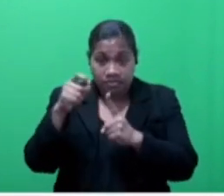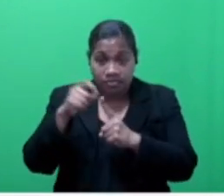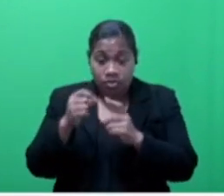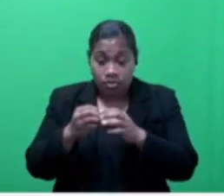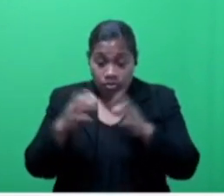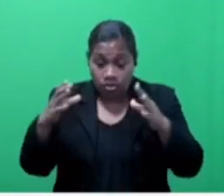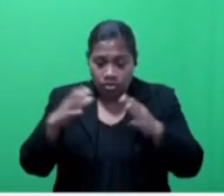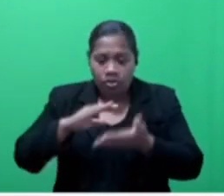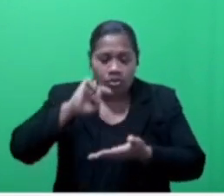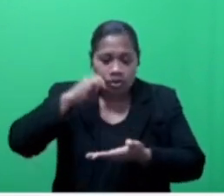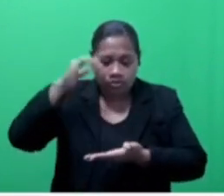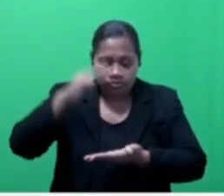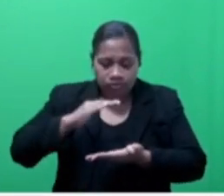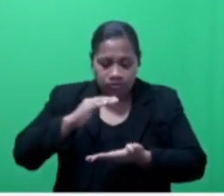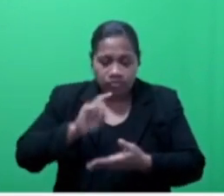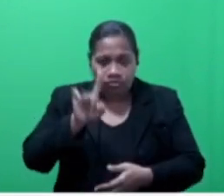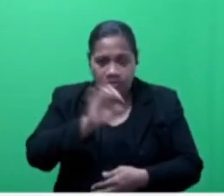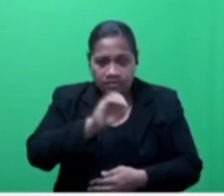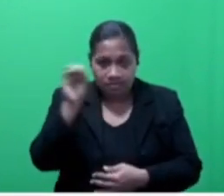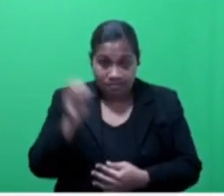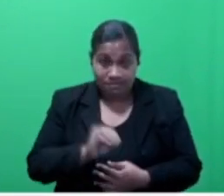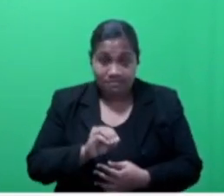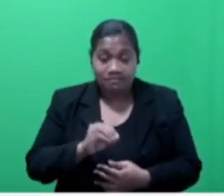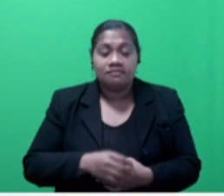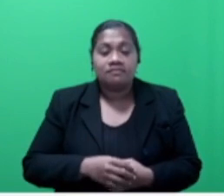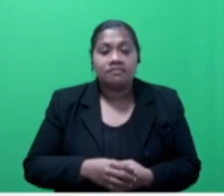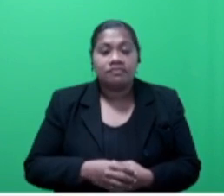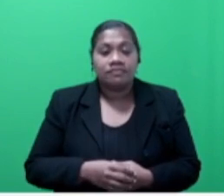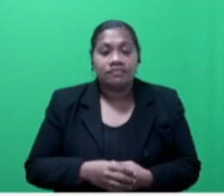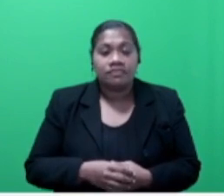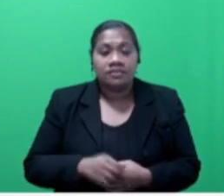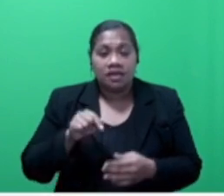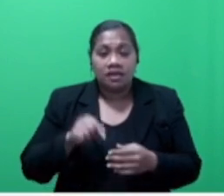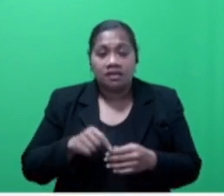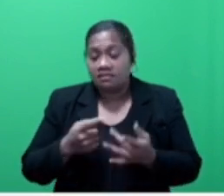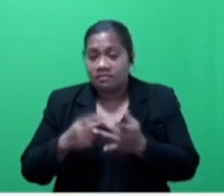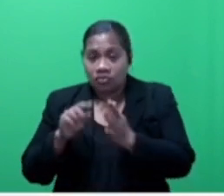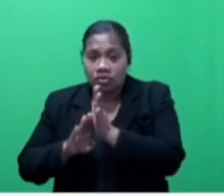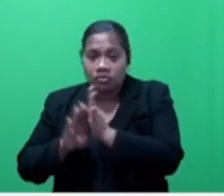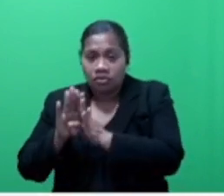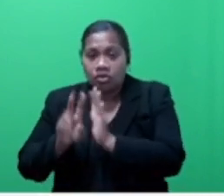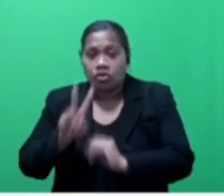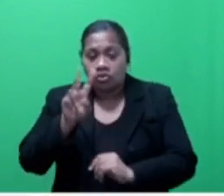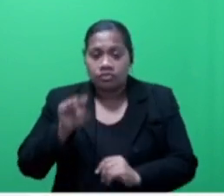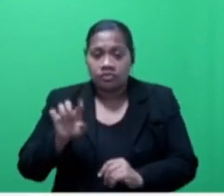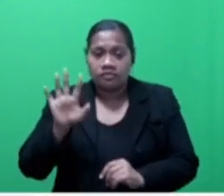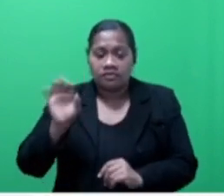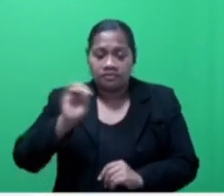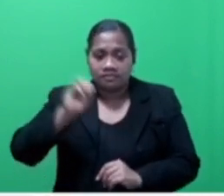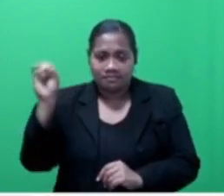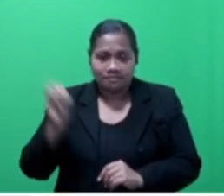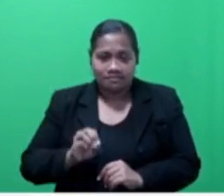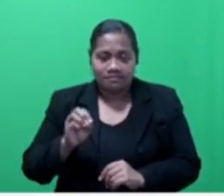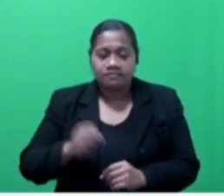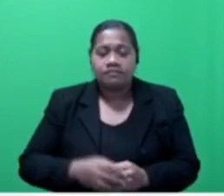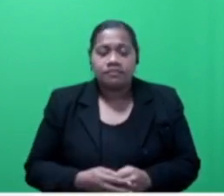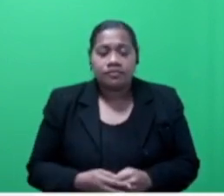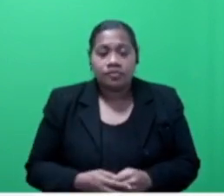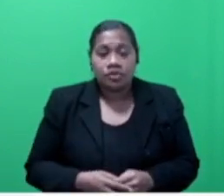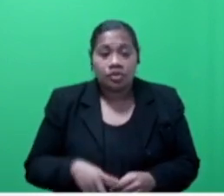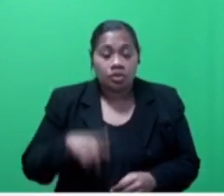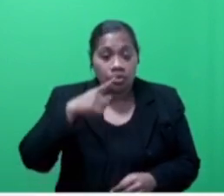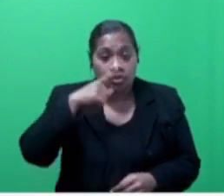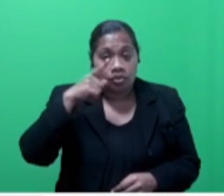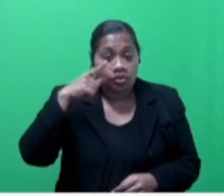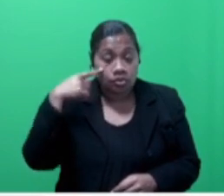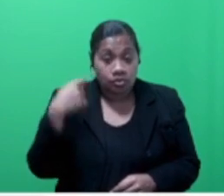1 percentage point and inflation to rise by a further 2.5 percentage points. Mr. Speaker, sir, the Ukraine-Russia